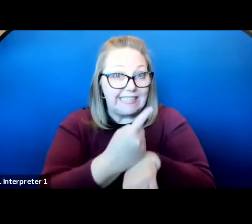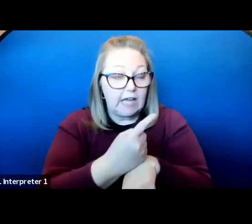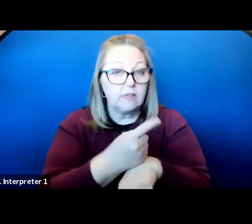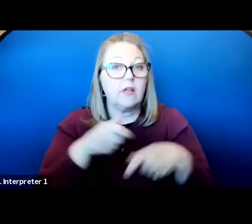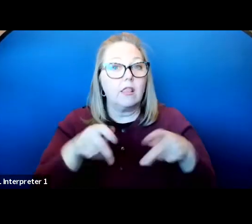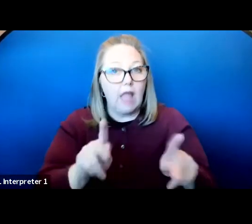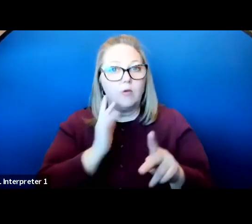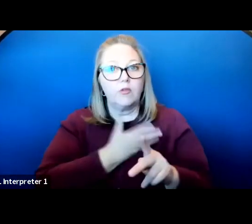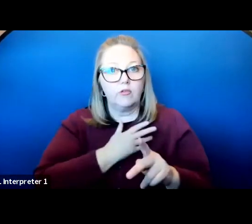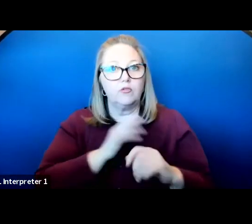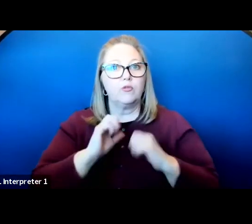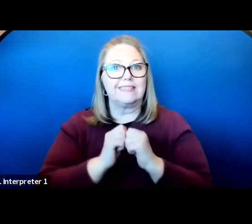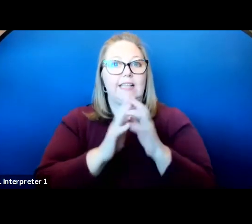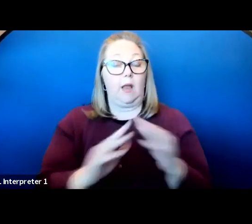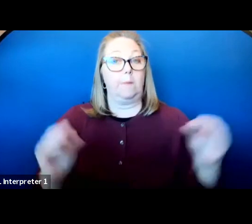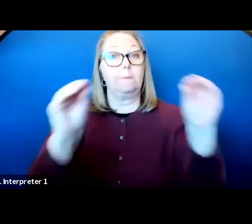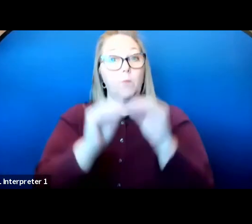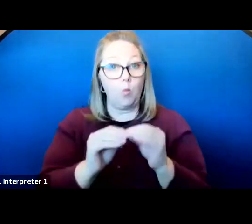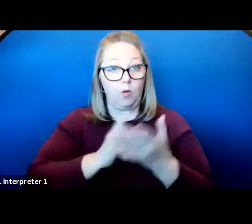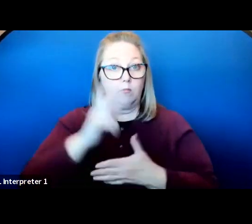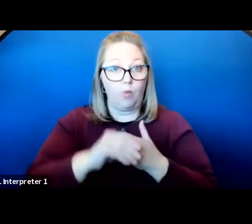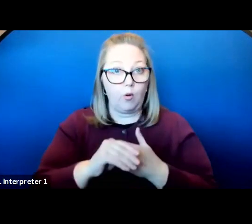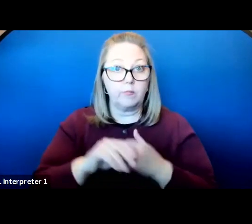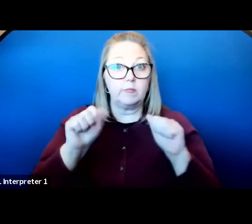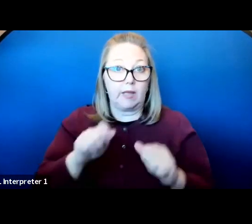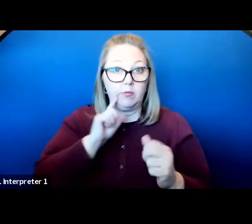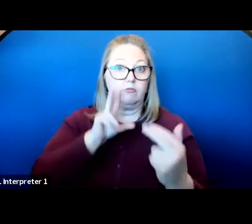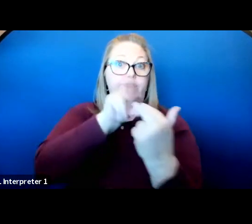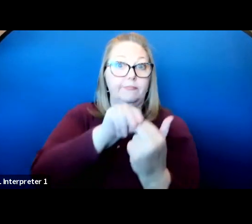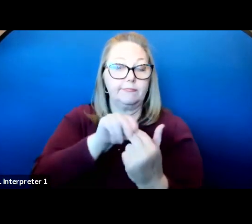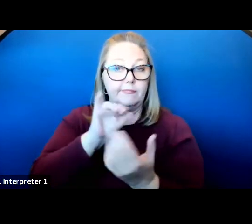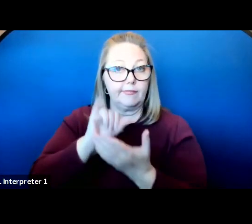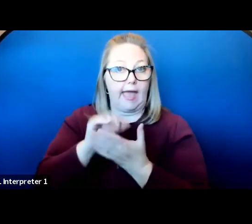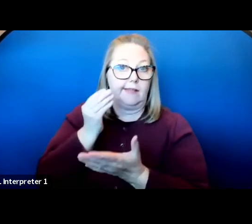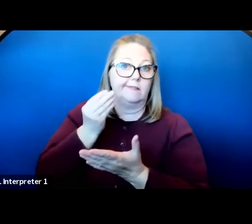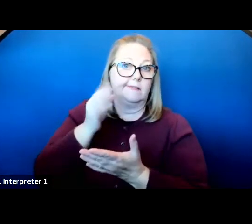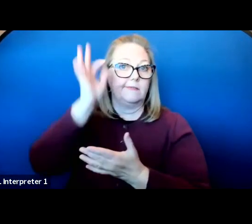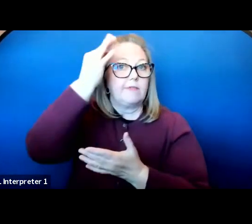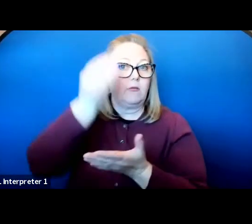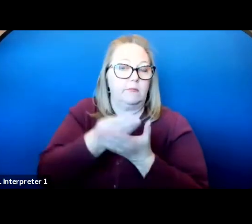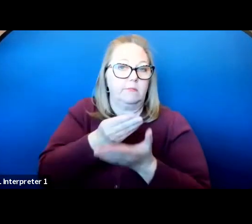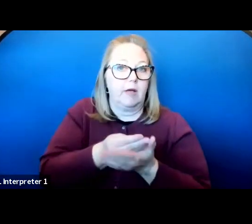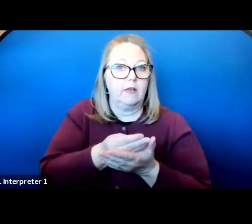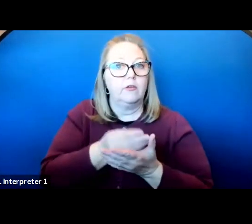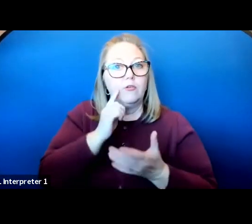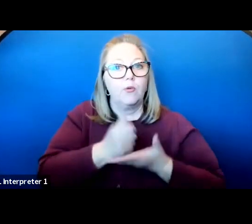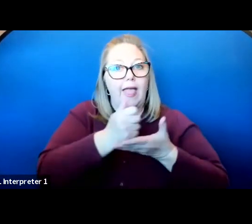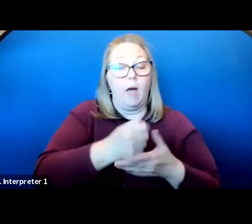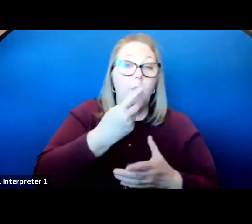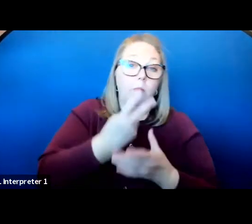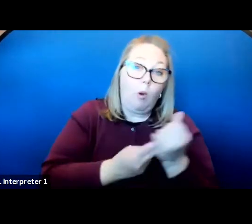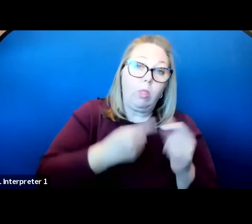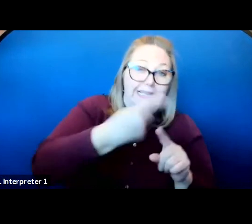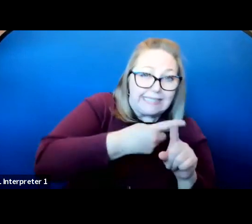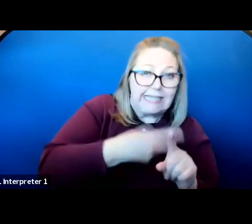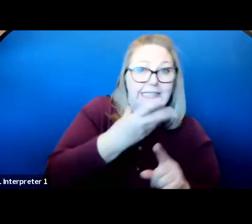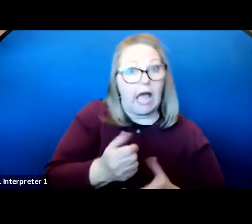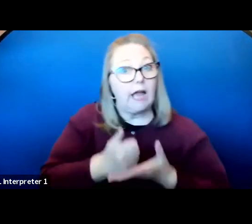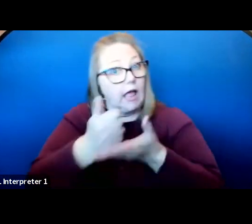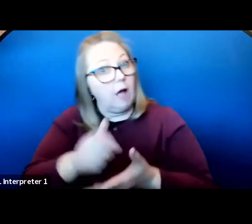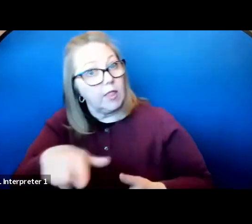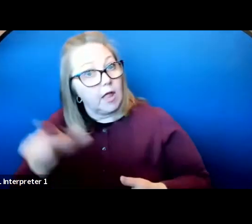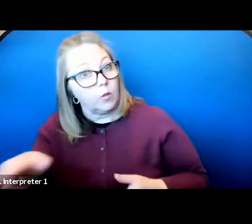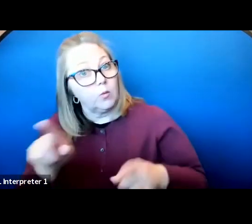in order to best, meet the needs of both tenants as well as landlords. And as the governor pointed